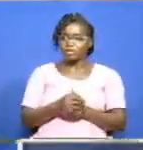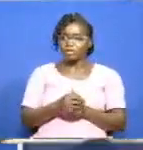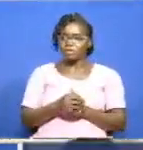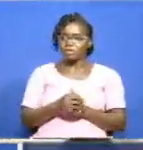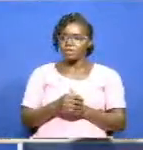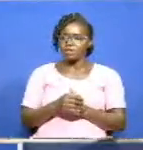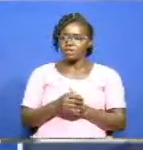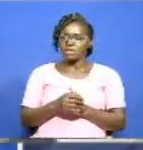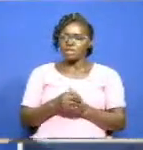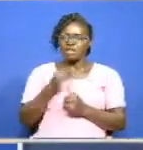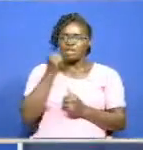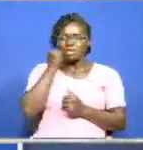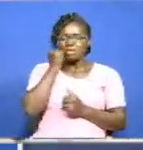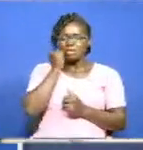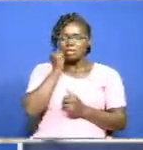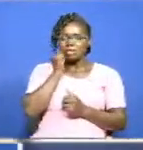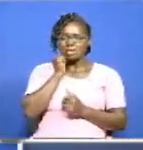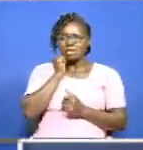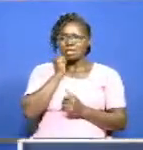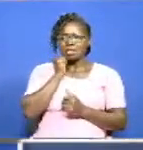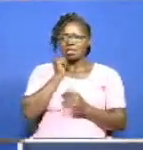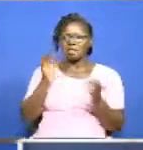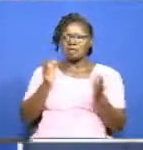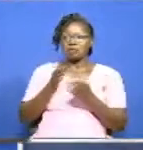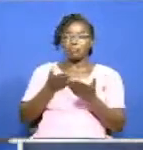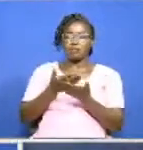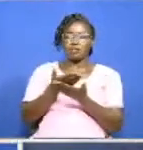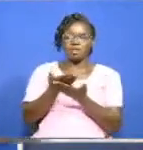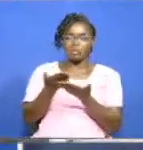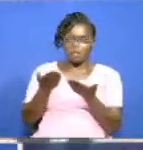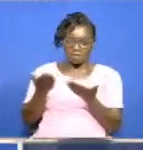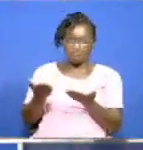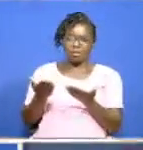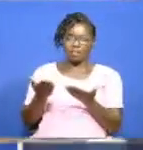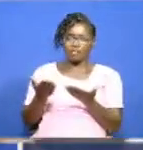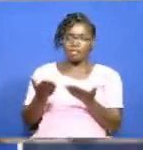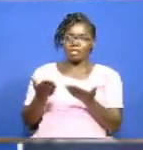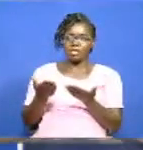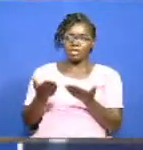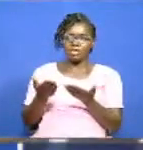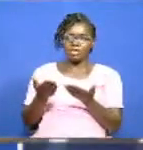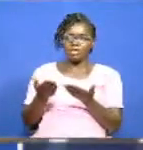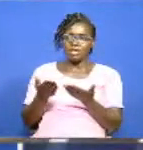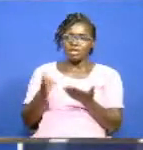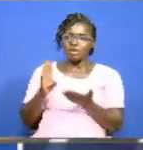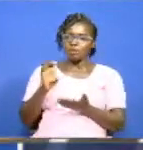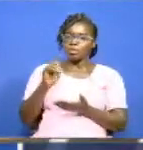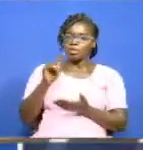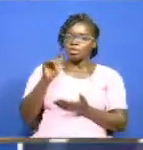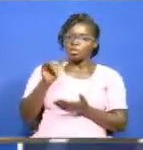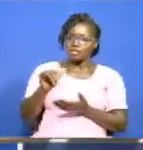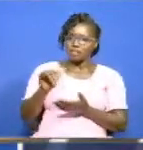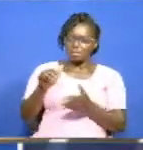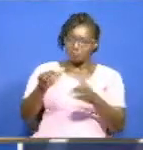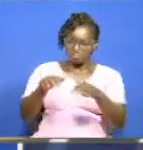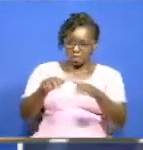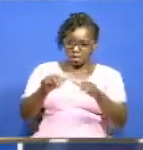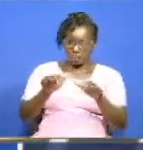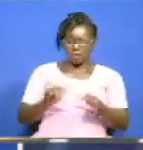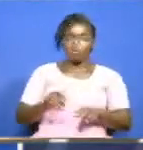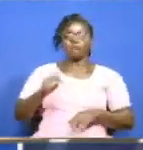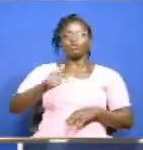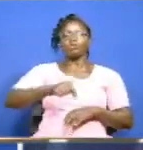cloud continues hanging in the compound of the Barasas. Even as Betty Barasa is laid to rest